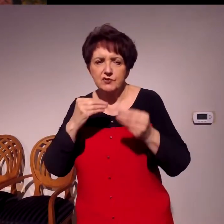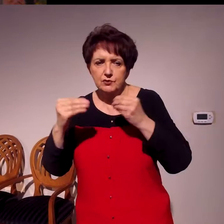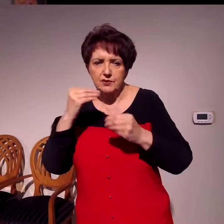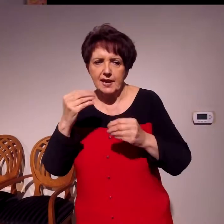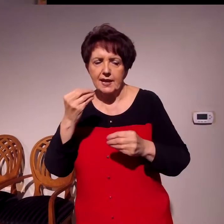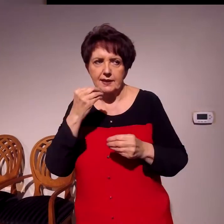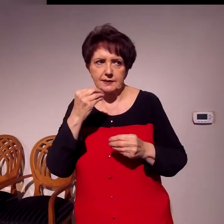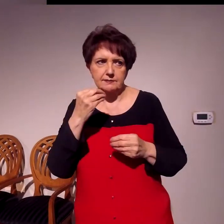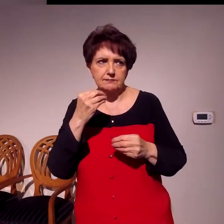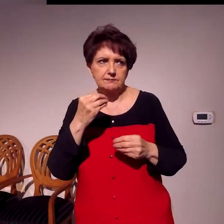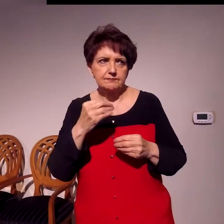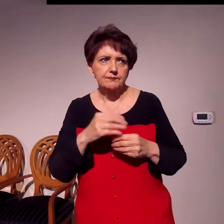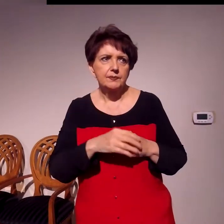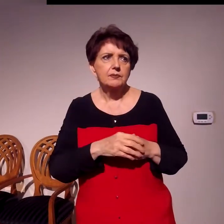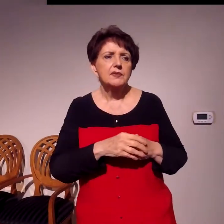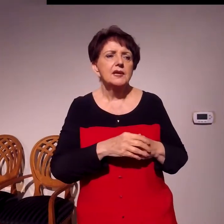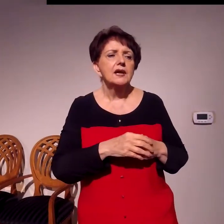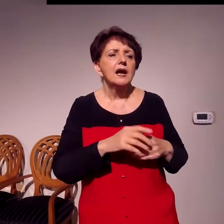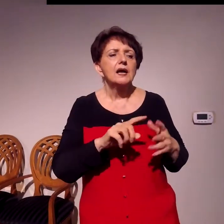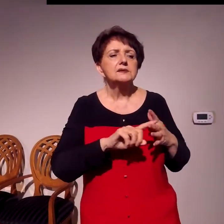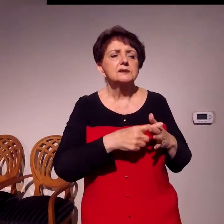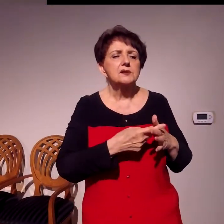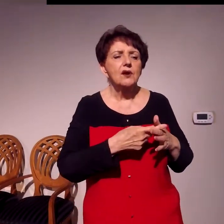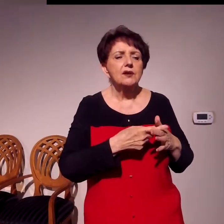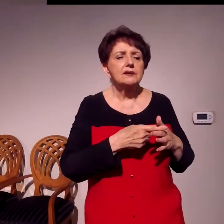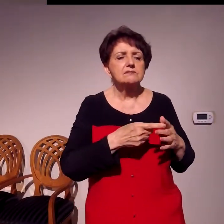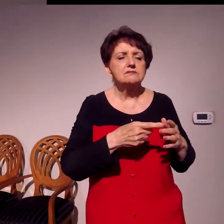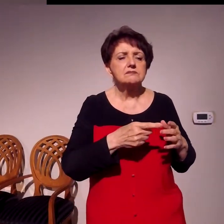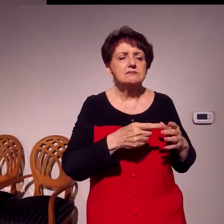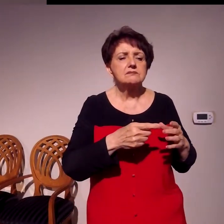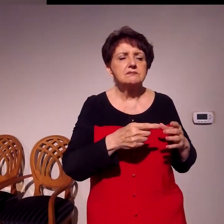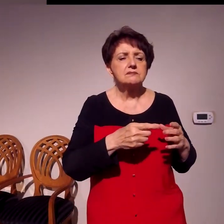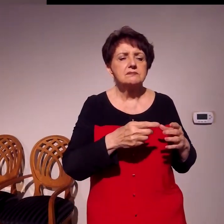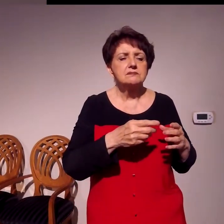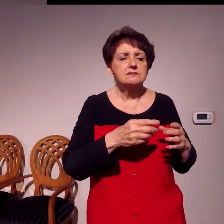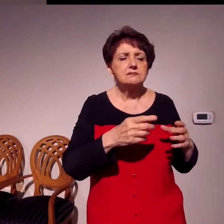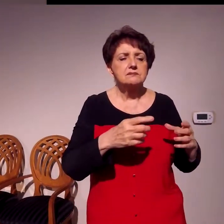I started splitting meals when I went out to eat.